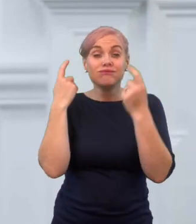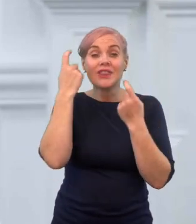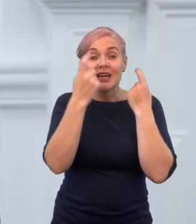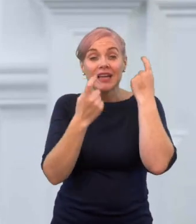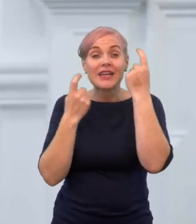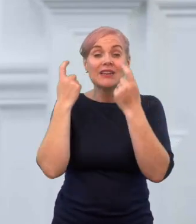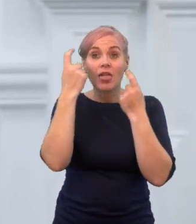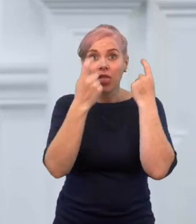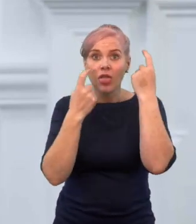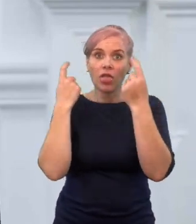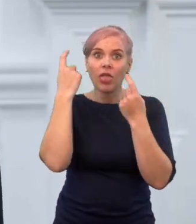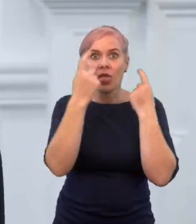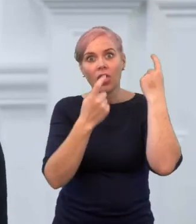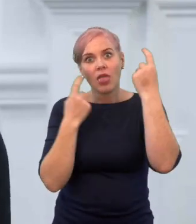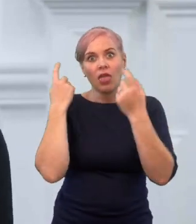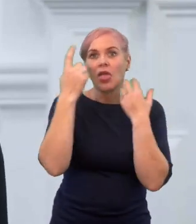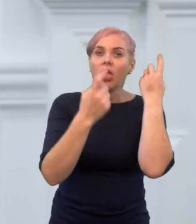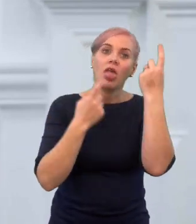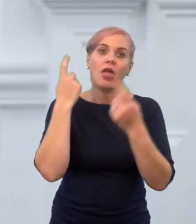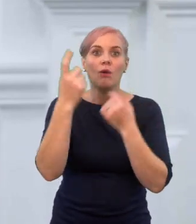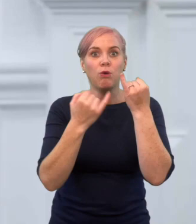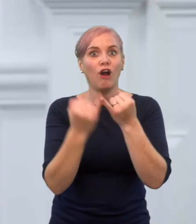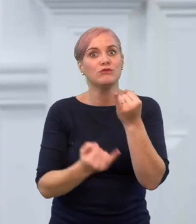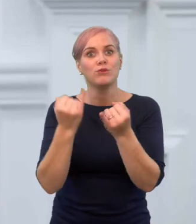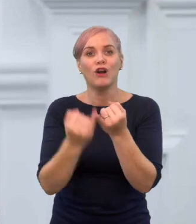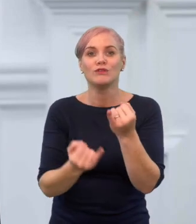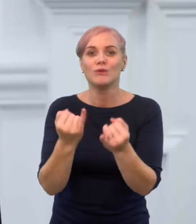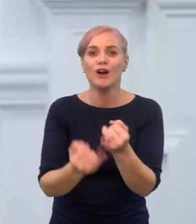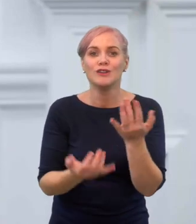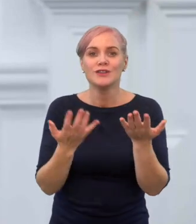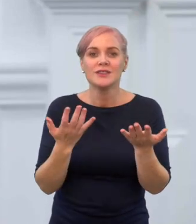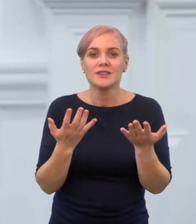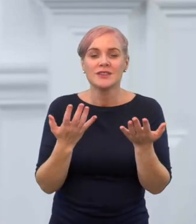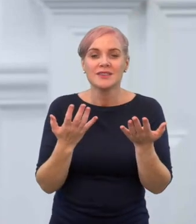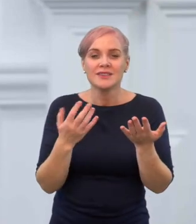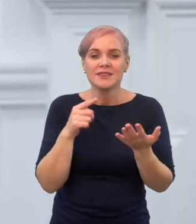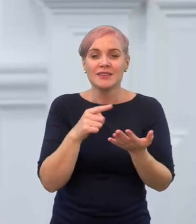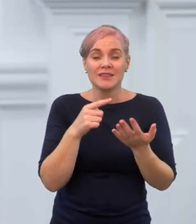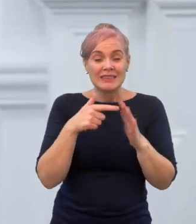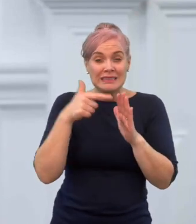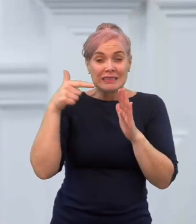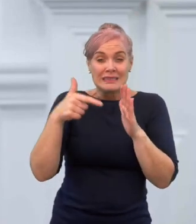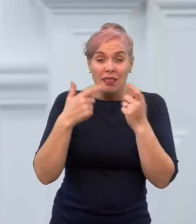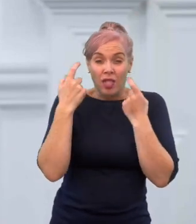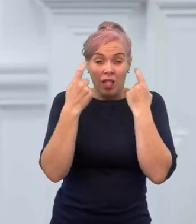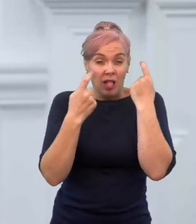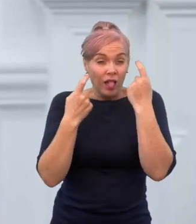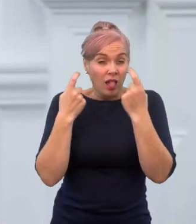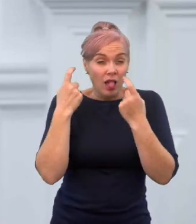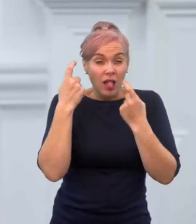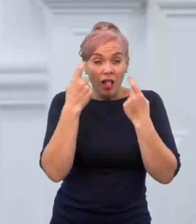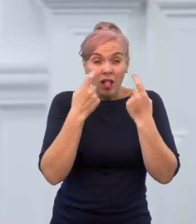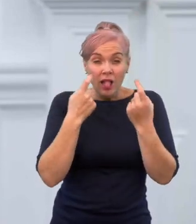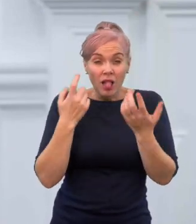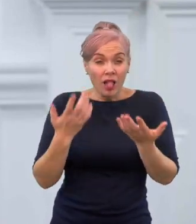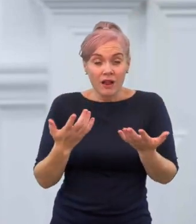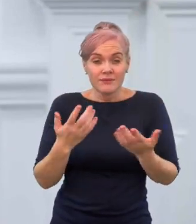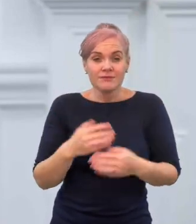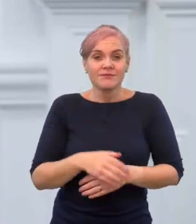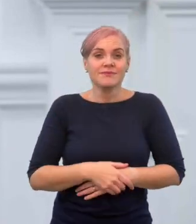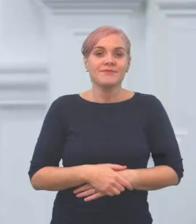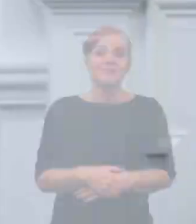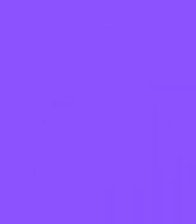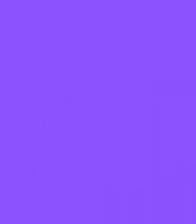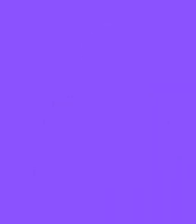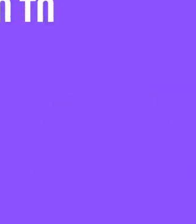he does a lot of thinking on, but kind of takes him down a downward spiral when he gets too deep in thinking, which he's constantly doing.